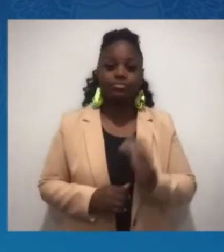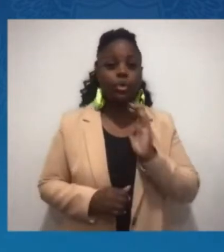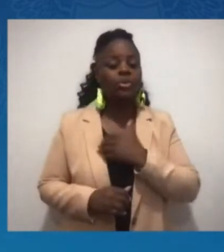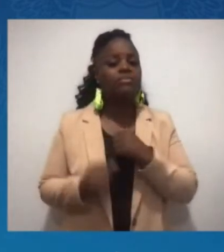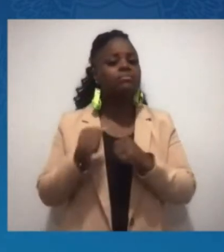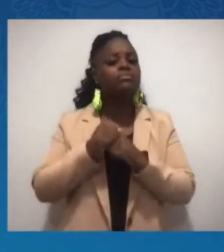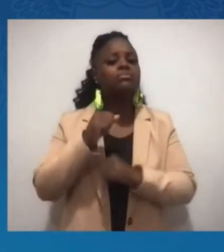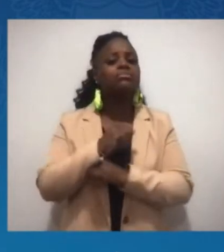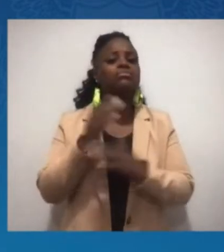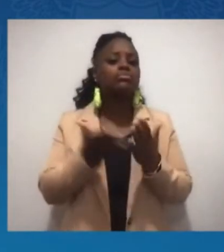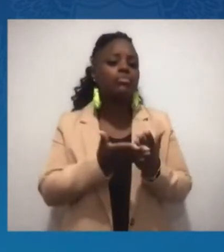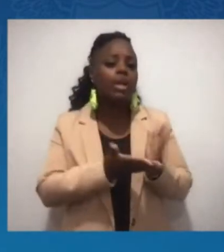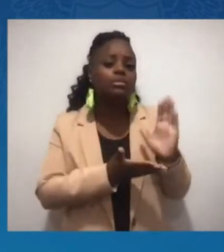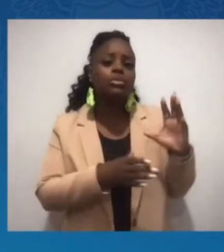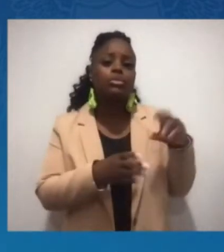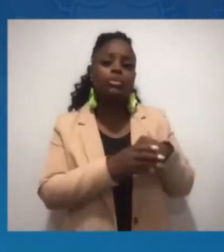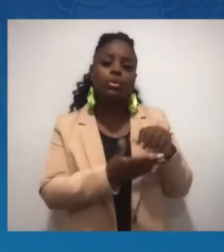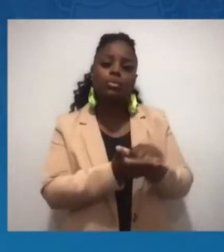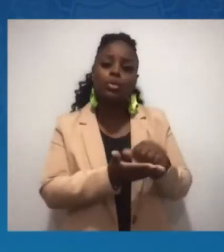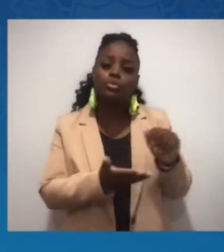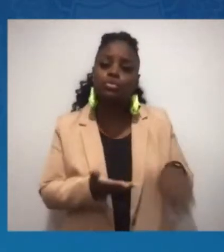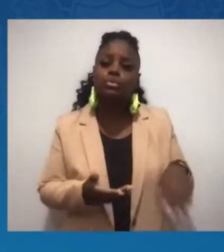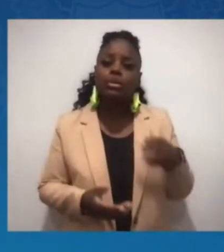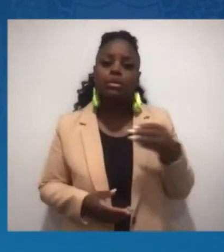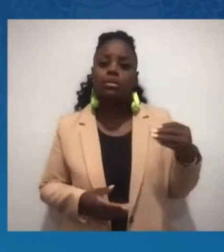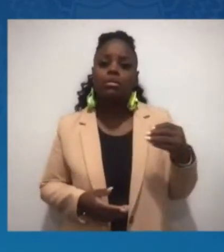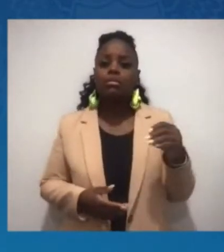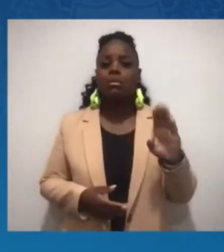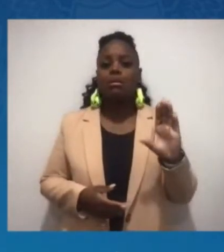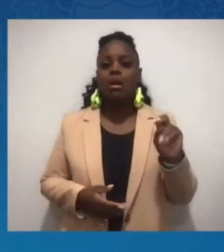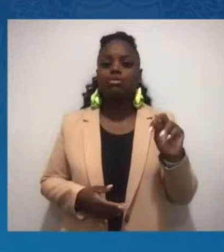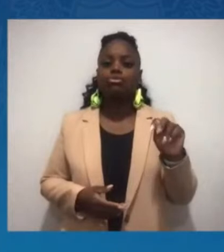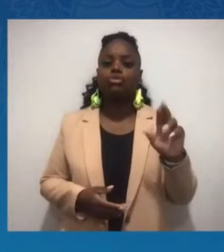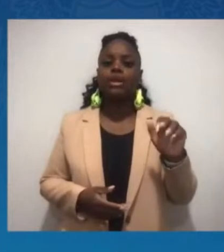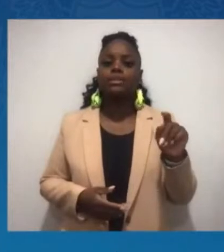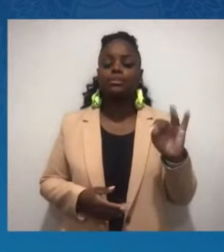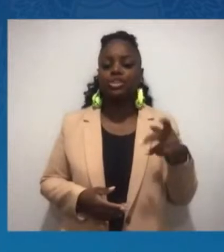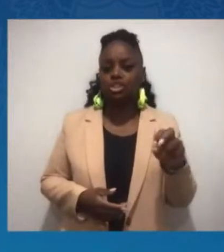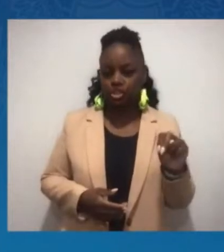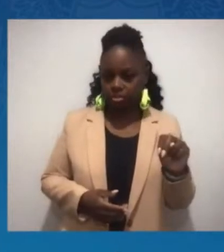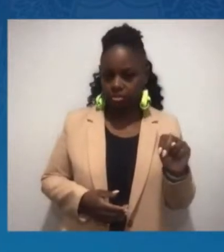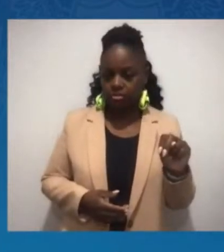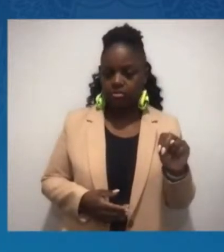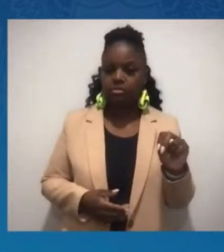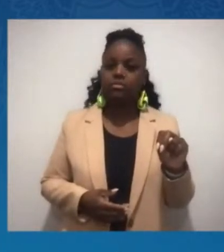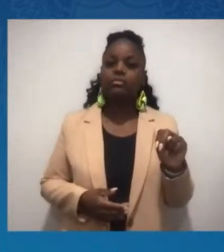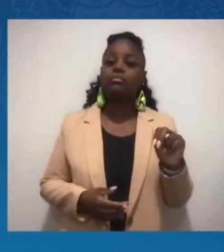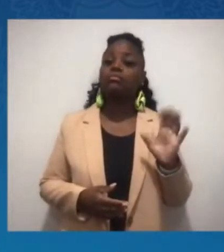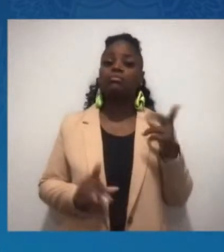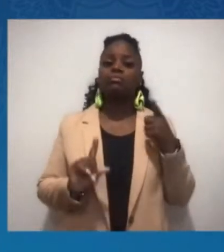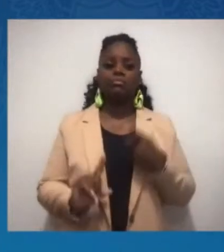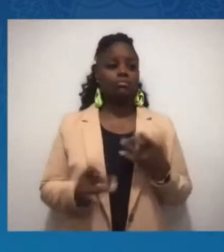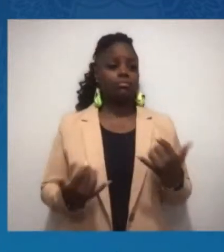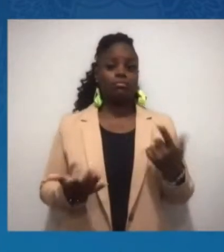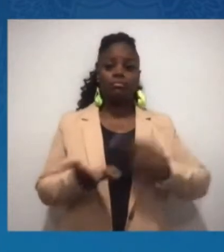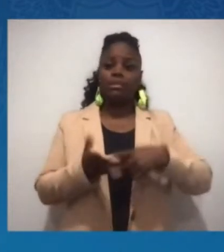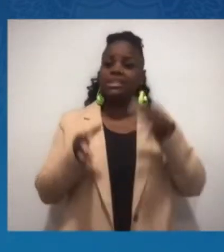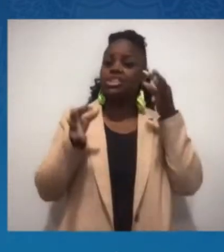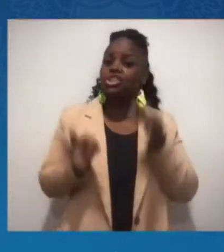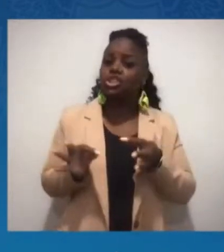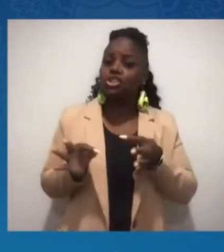has never been more urgent. In the wake of the Supreme Court decision to overturn Roe v. Wade, 14 states